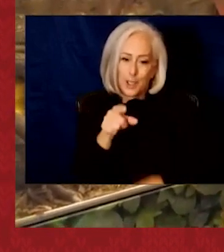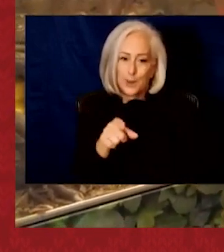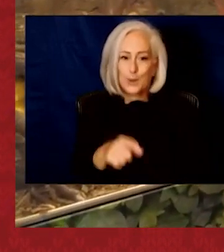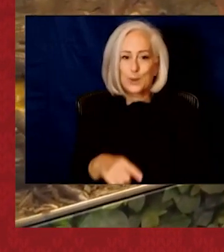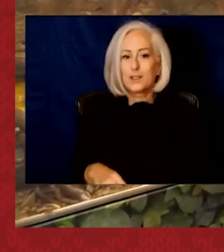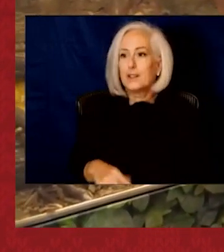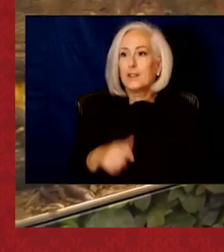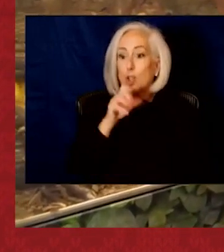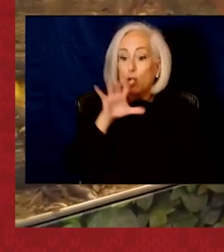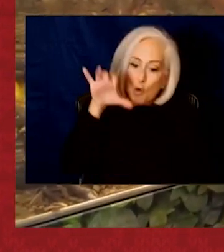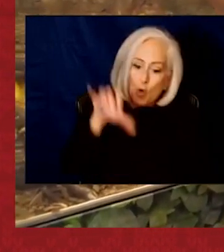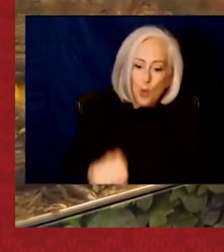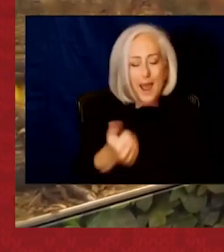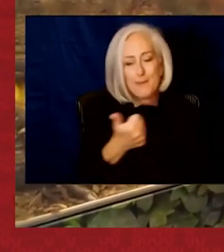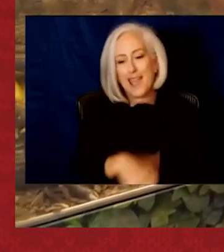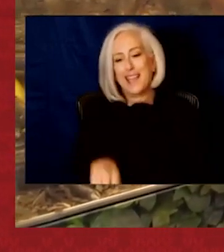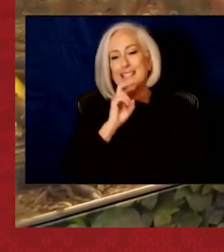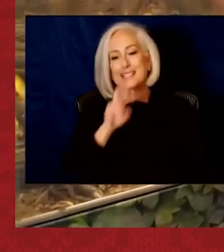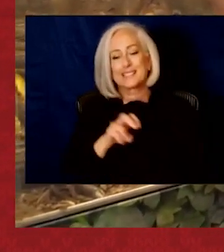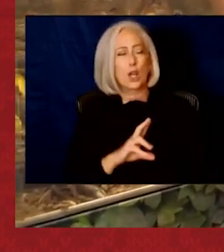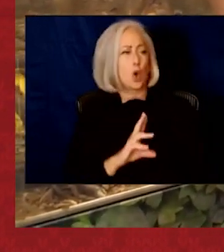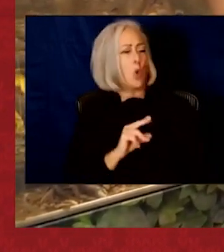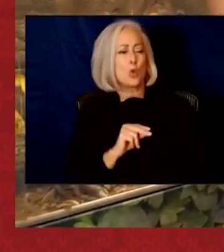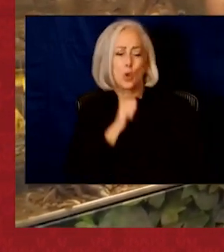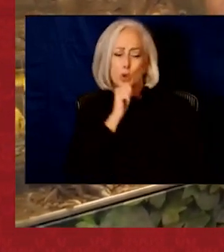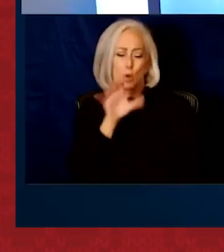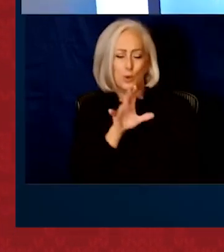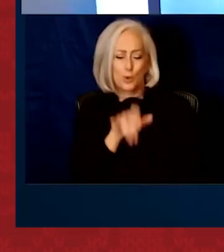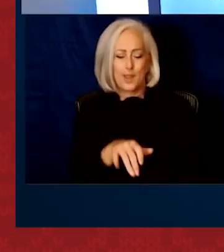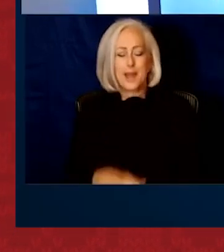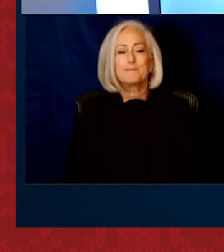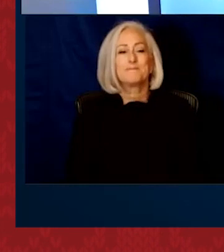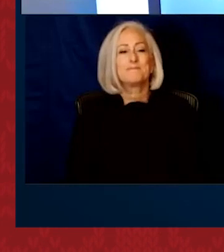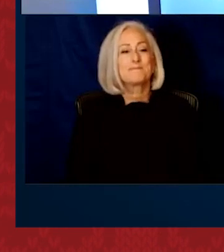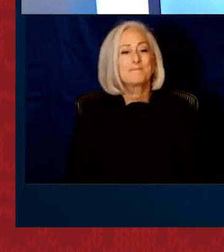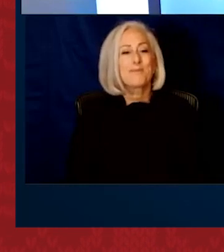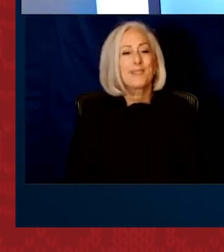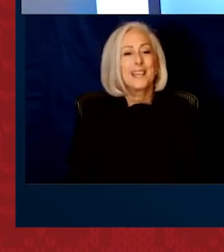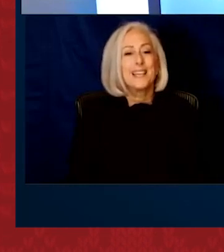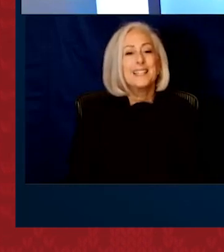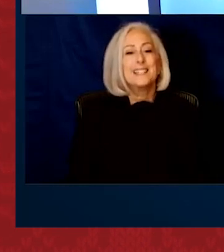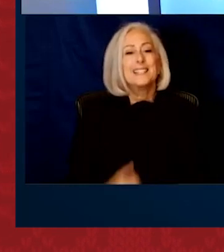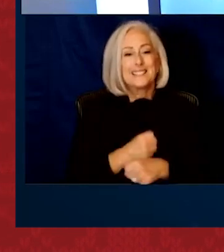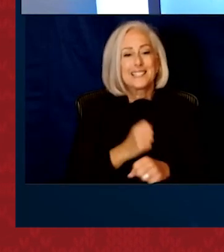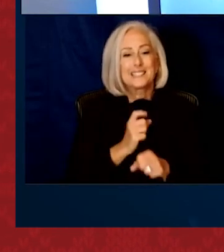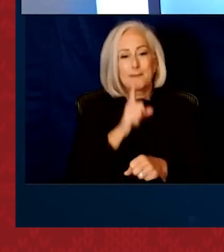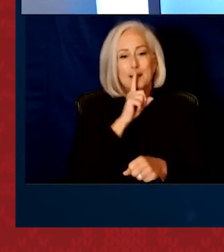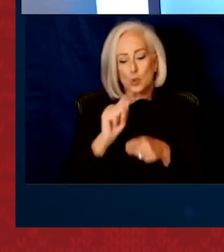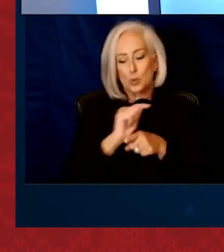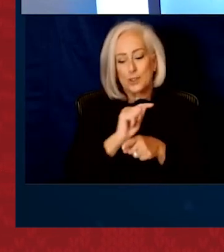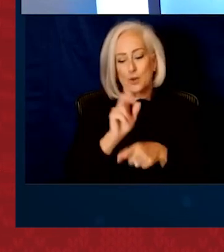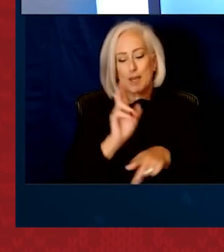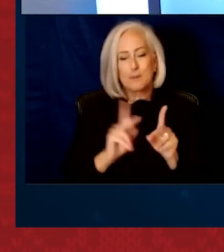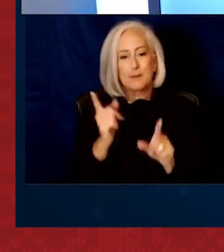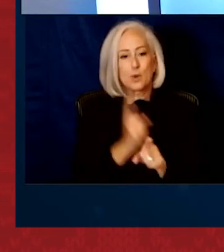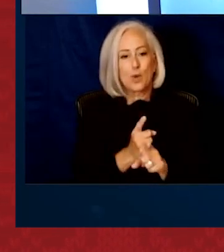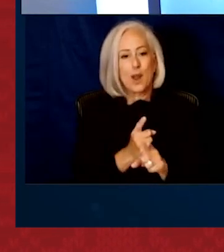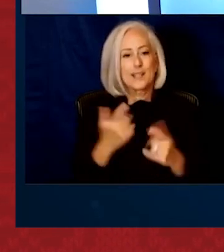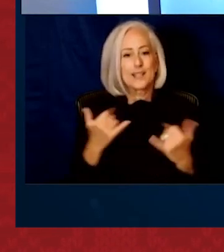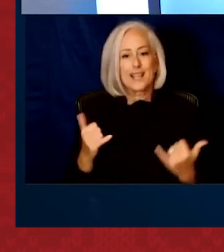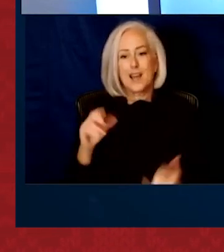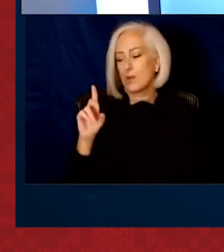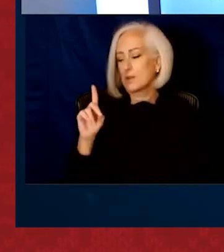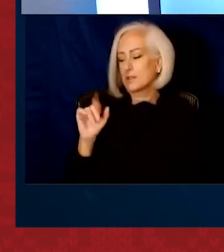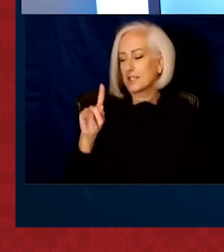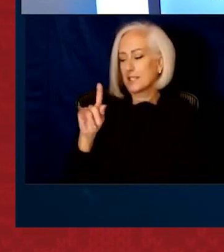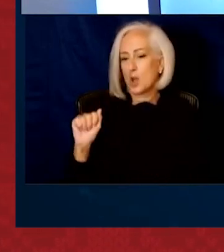in their definitely garden. not. Definitely Right. don't do that. Right. All right, yeah, let's make sure we train people the correct way around that. Let's go turn to Dakota Johnston. Dakota,